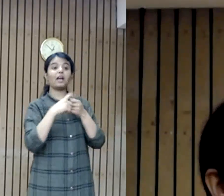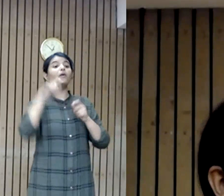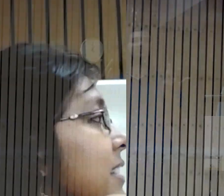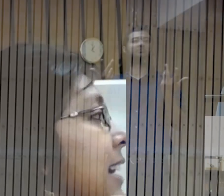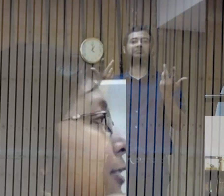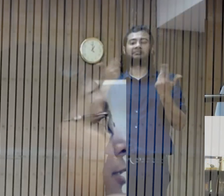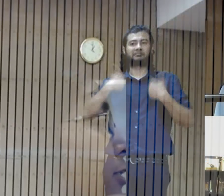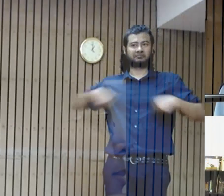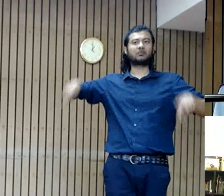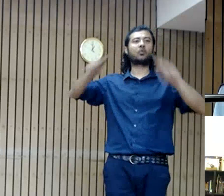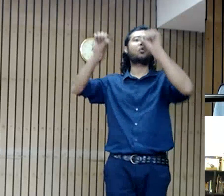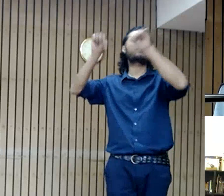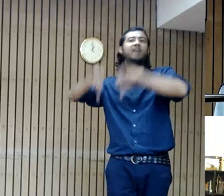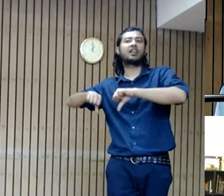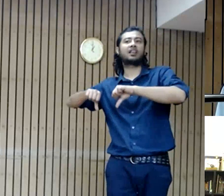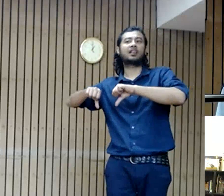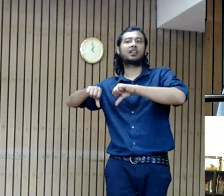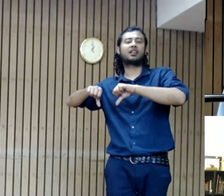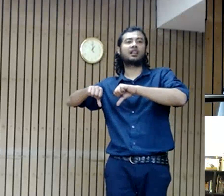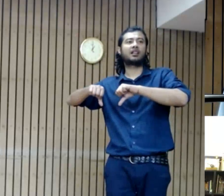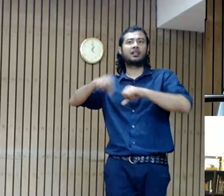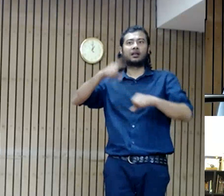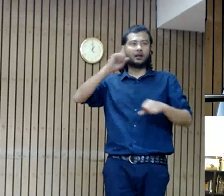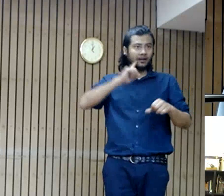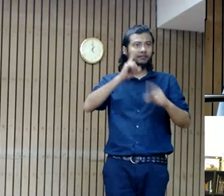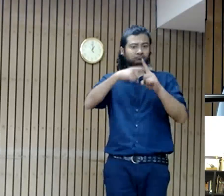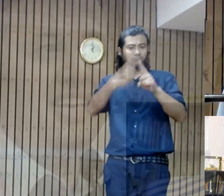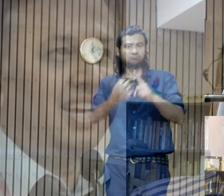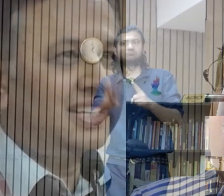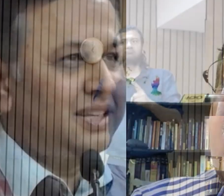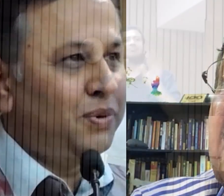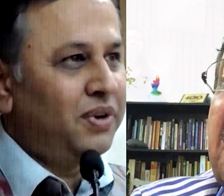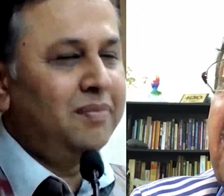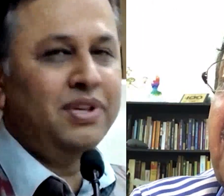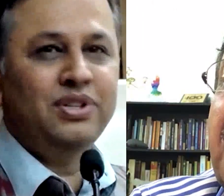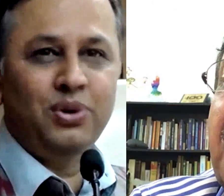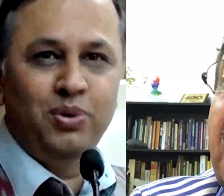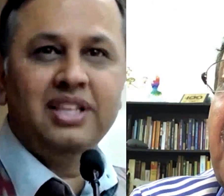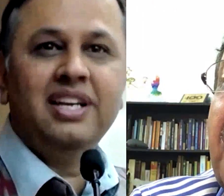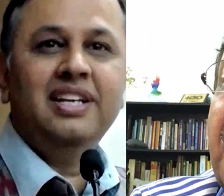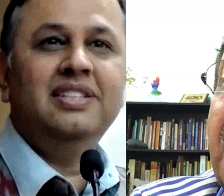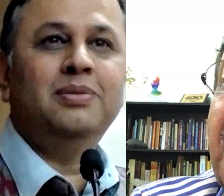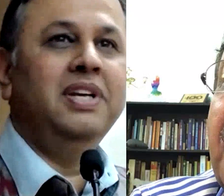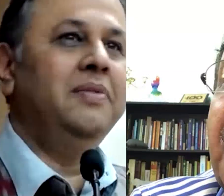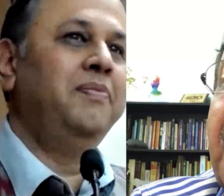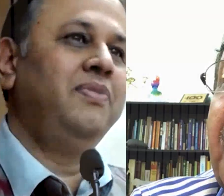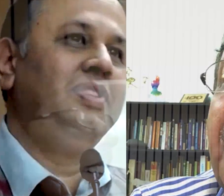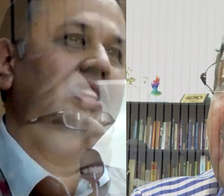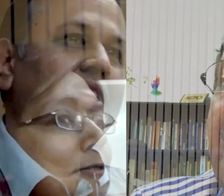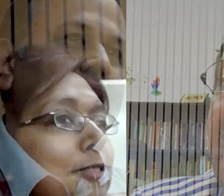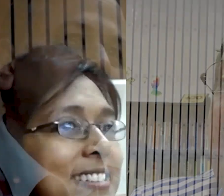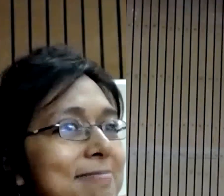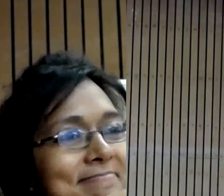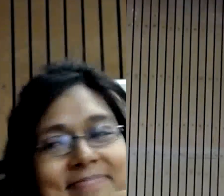teacher trainees professor pandit identified the scope of developing deaf accessible window system in the government offices